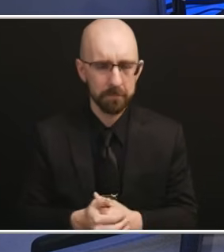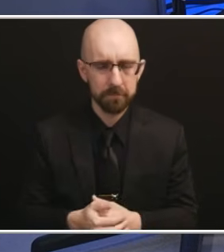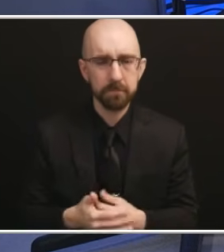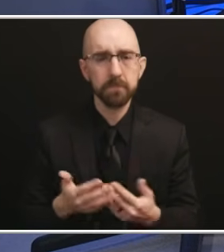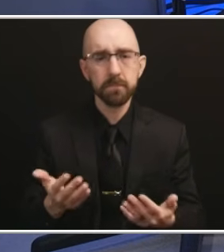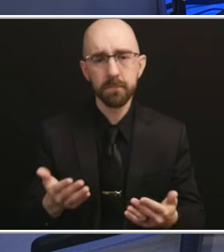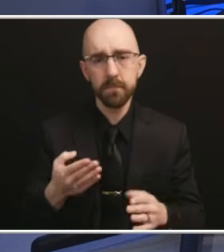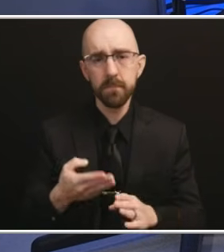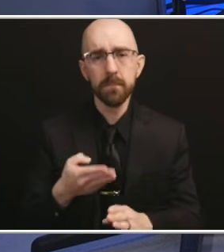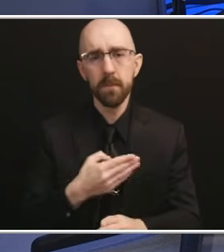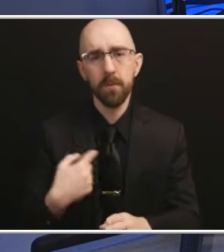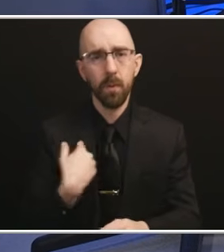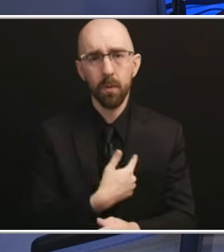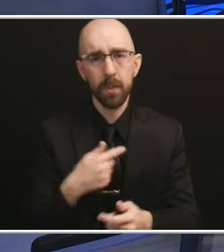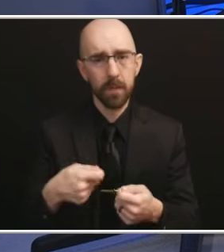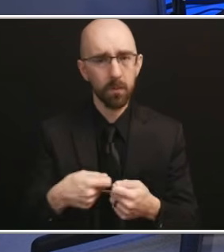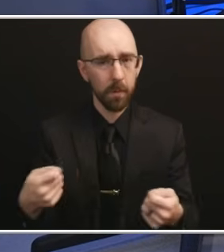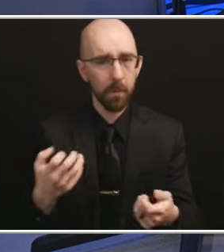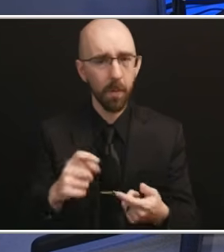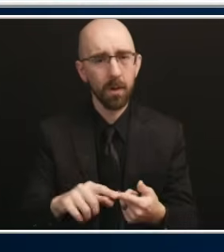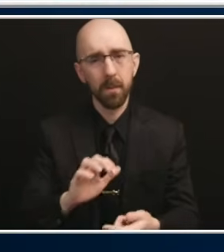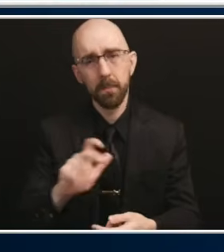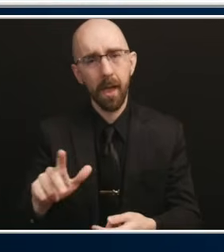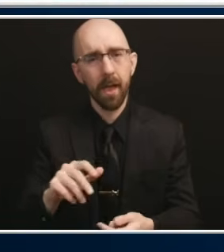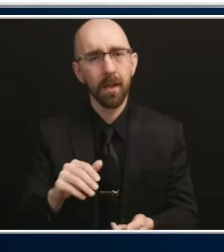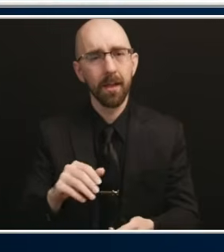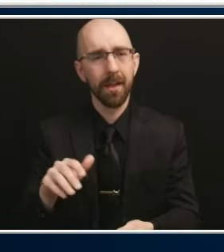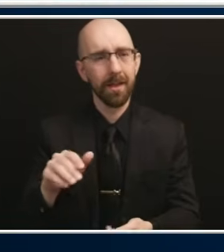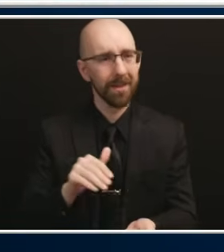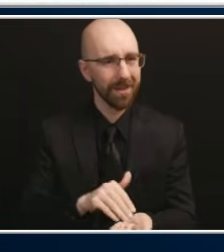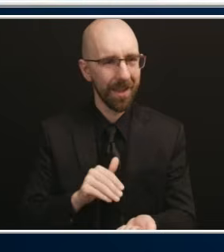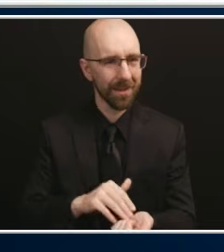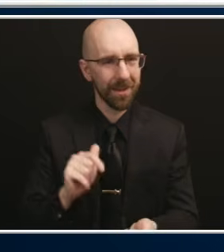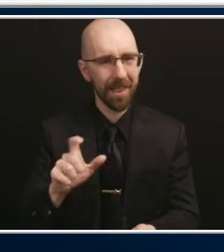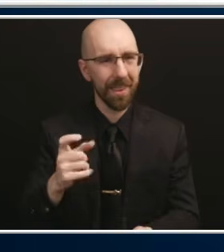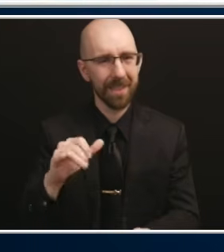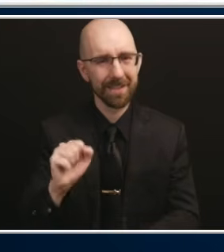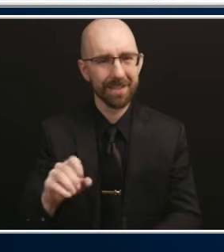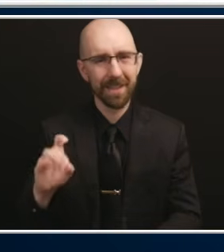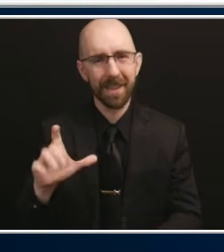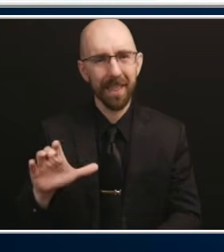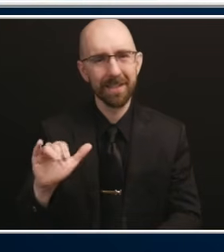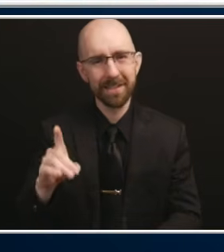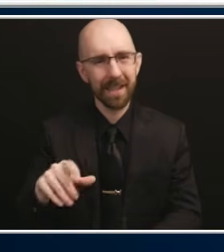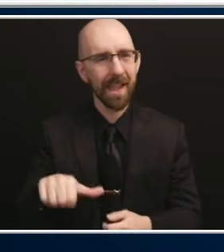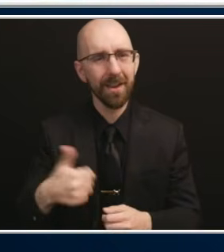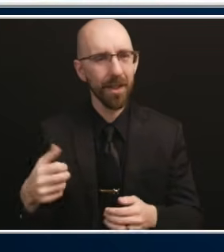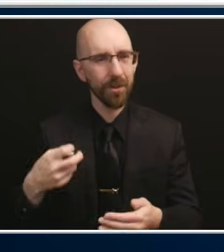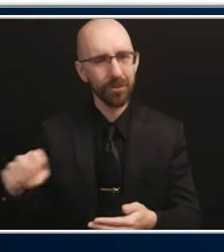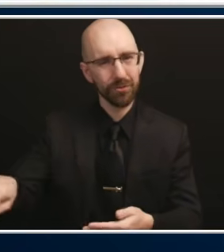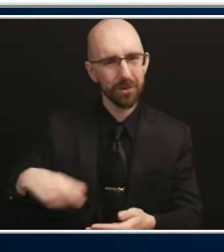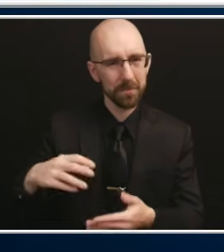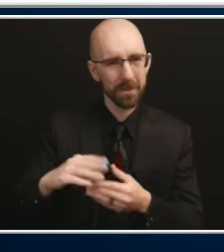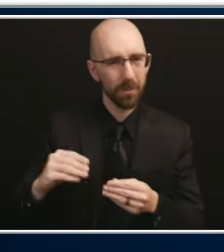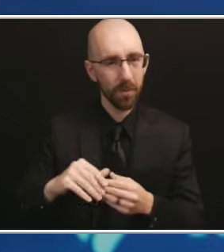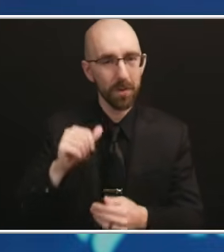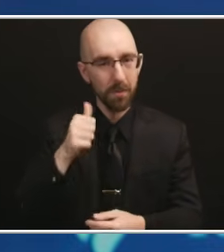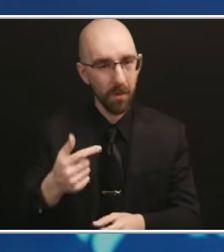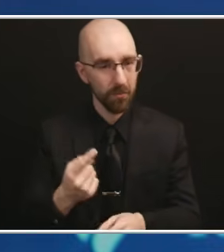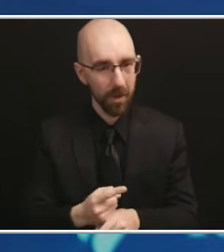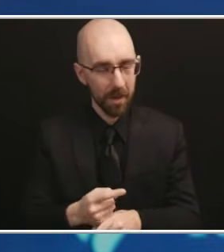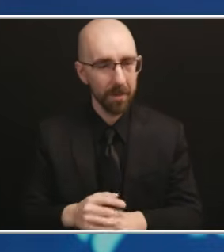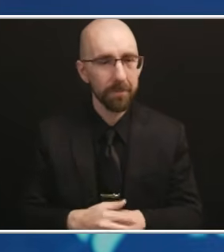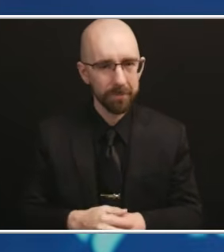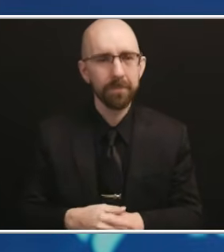we go, I want to go back to Dr. Alexis Del Cid. Alexis, you're sharing another transplant story tomorrow. Is that right? We have an